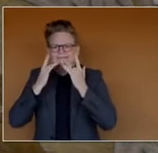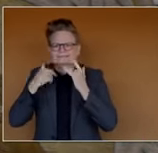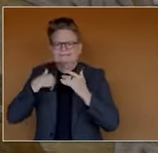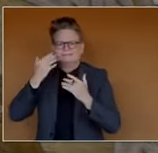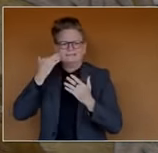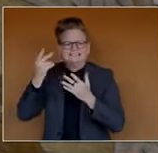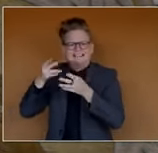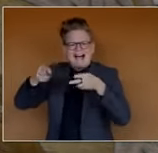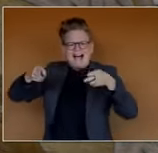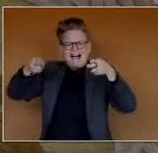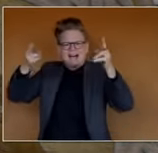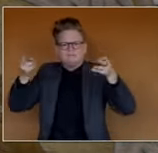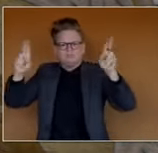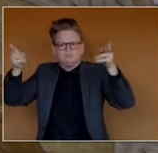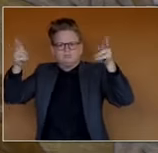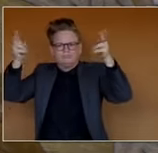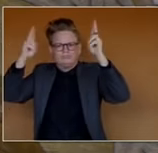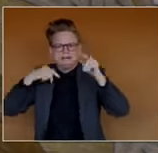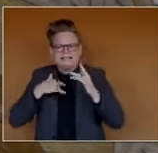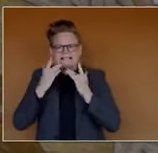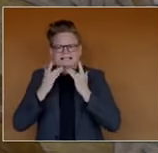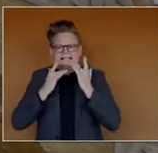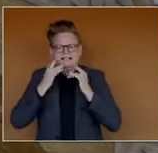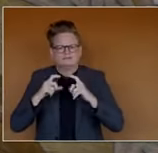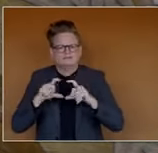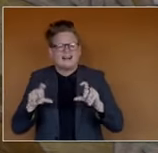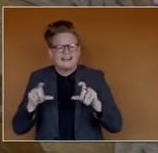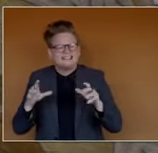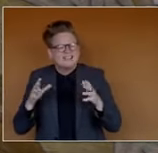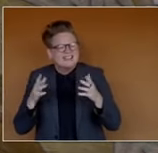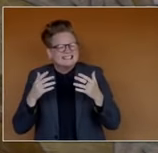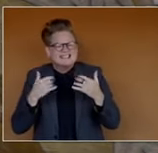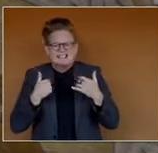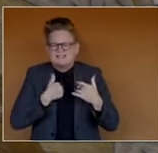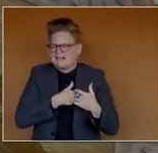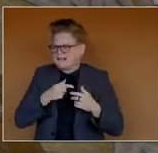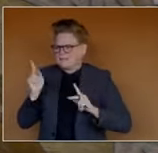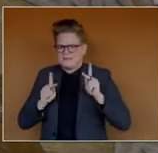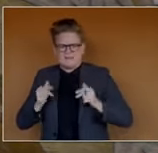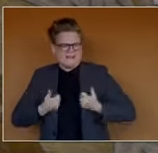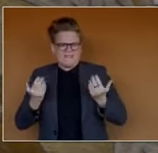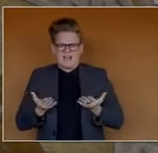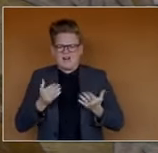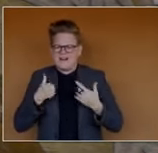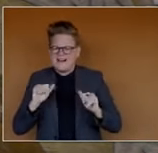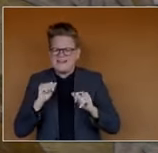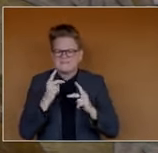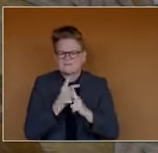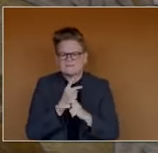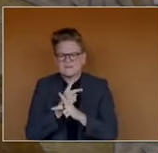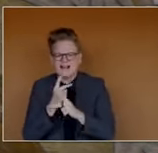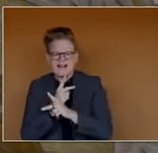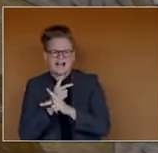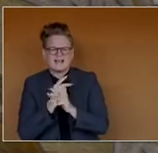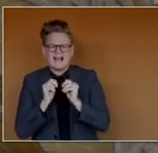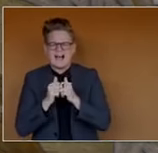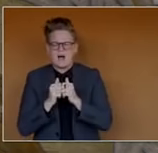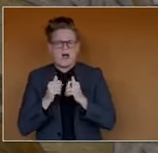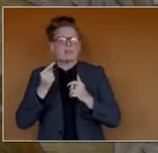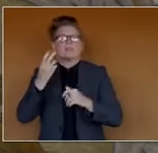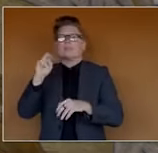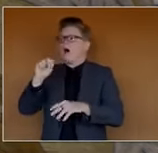trying to figure out how they could survive. And frankly, COVID has made their life worse. And